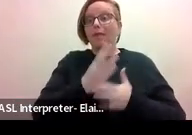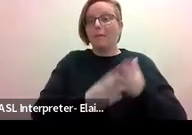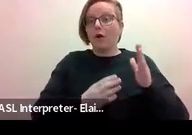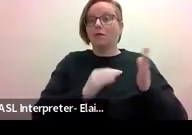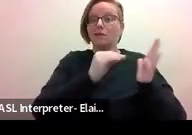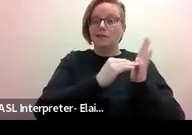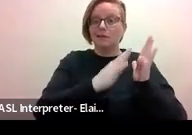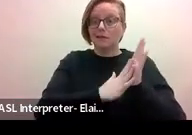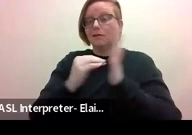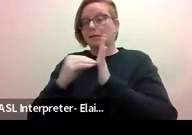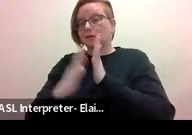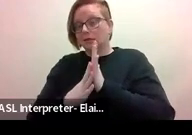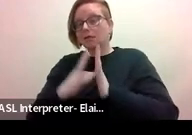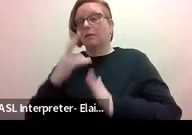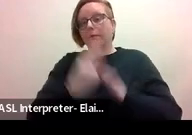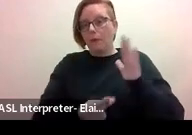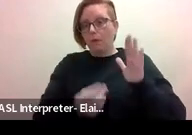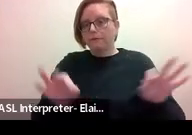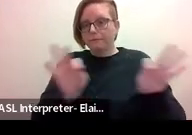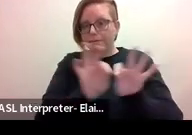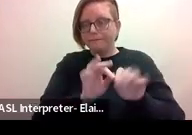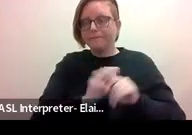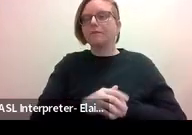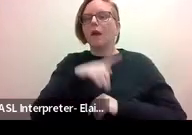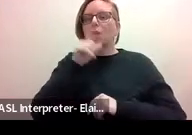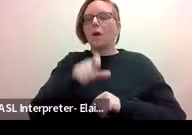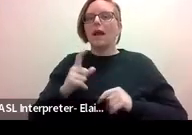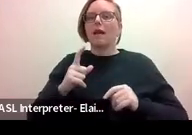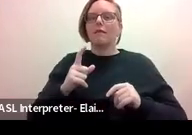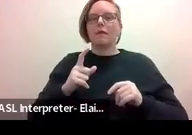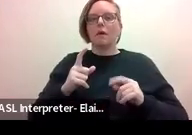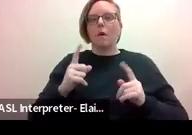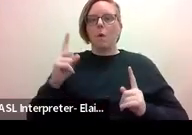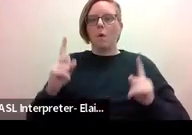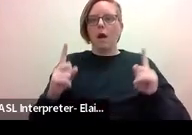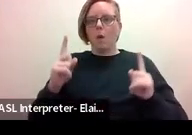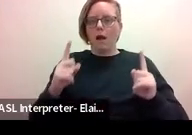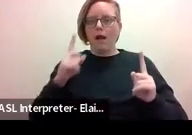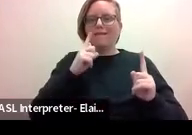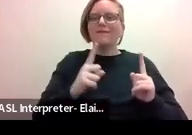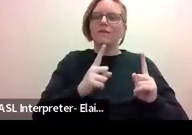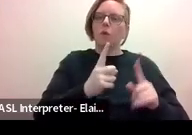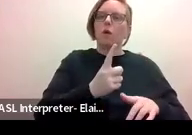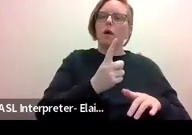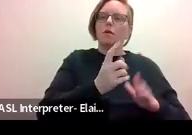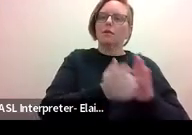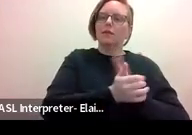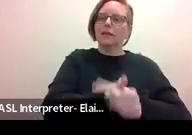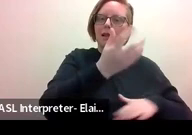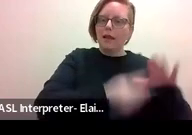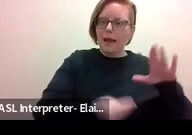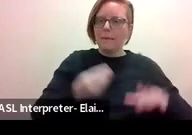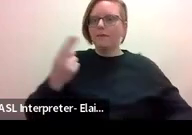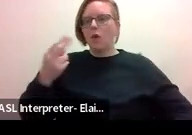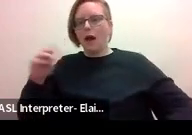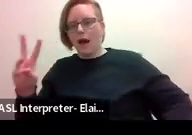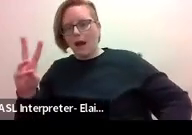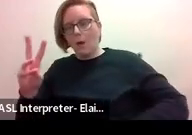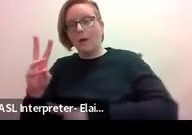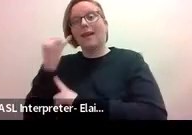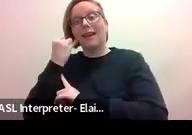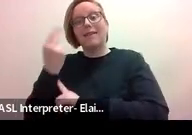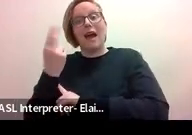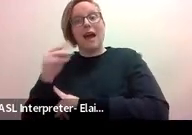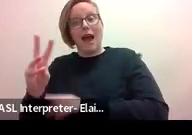but you don't have to have one-to-one correspondence here for skill gaps to how statements. As long as your how statement is